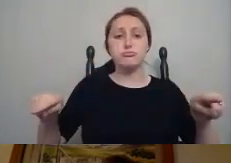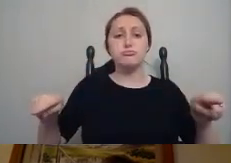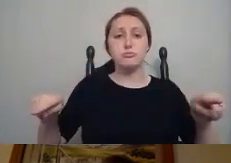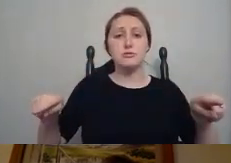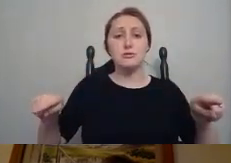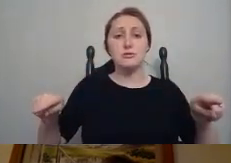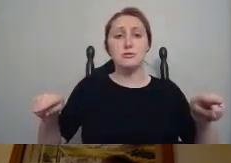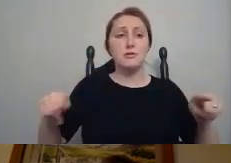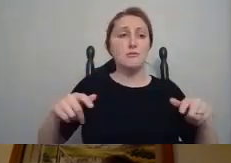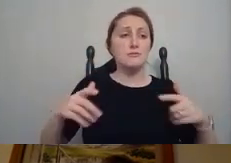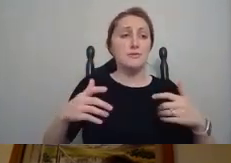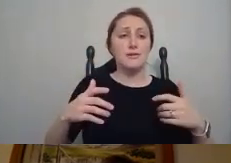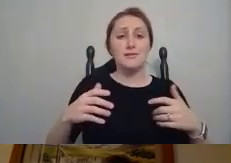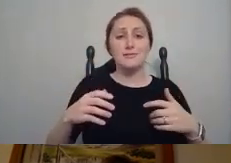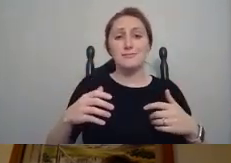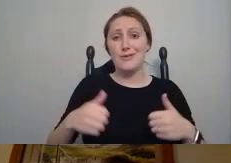life today.